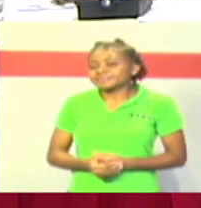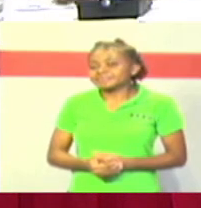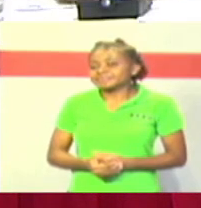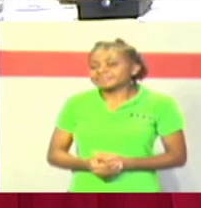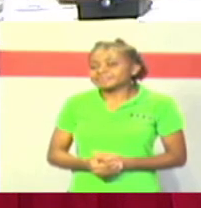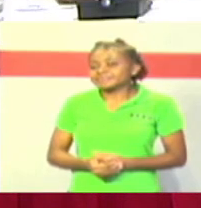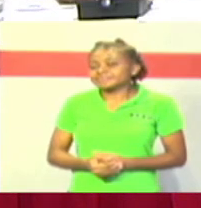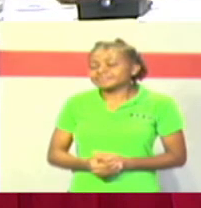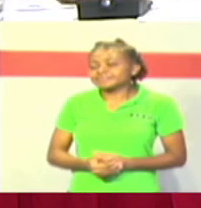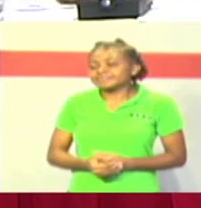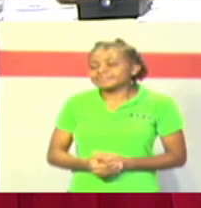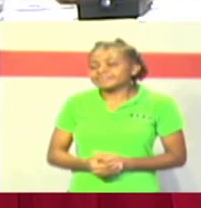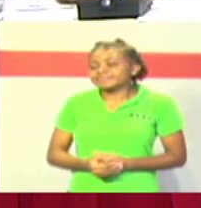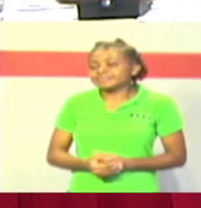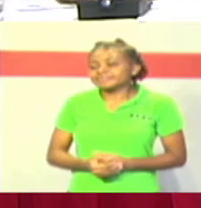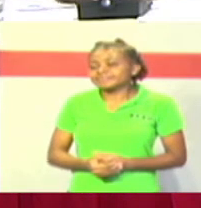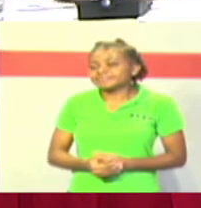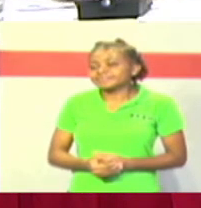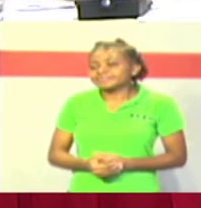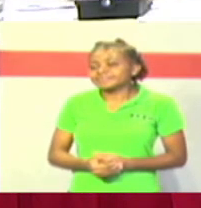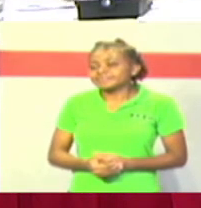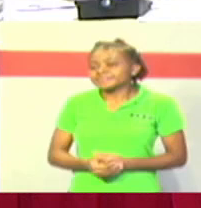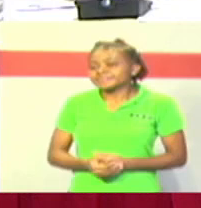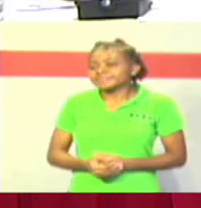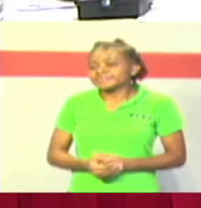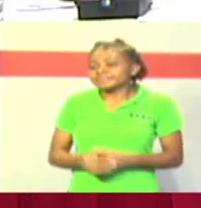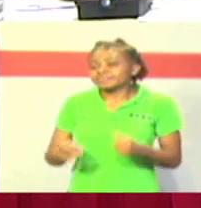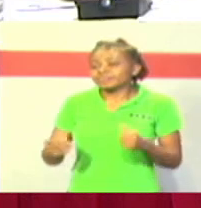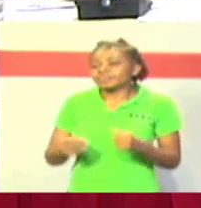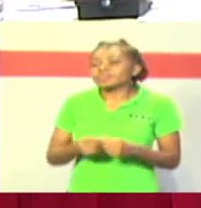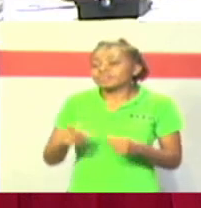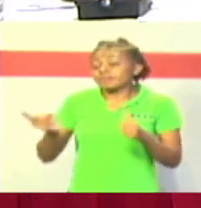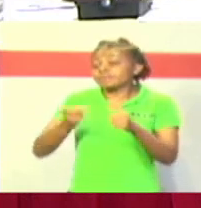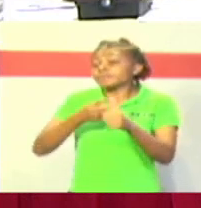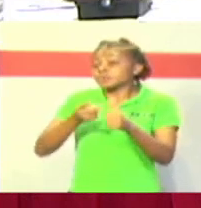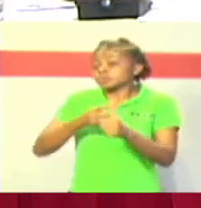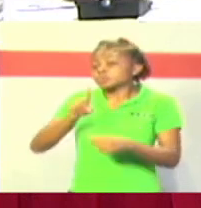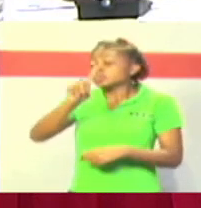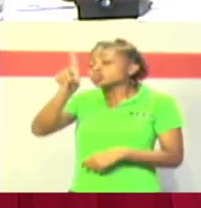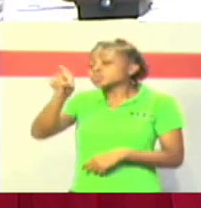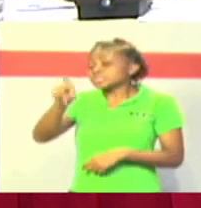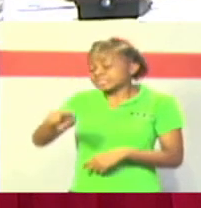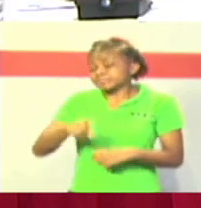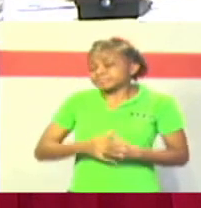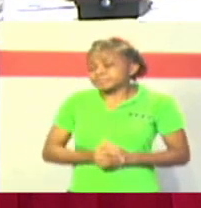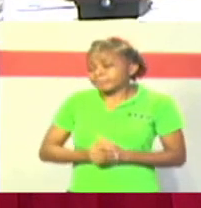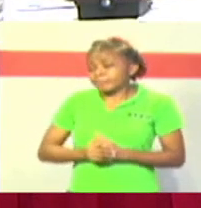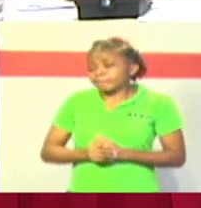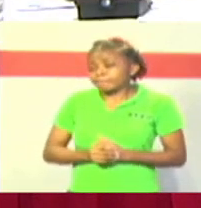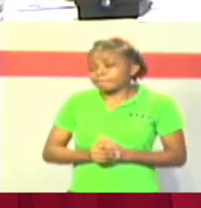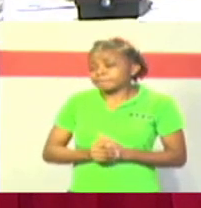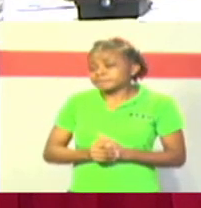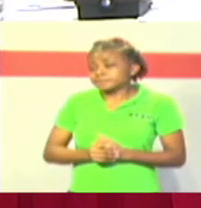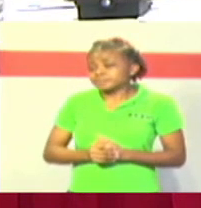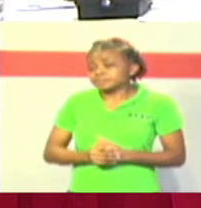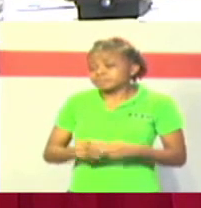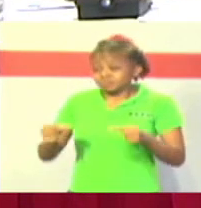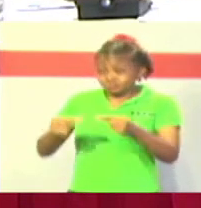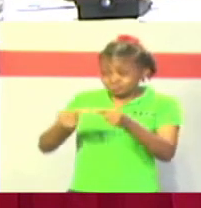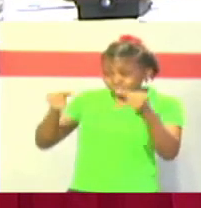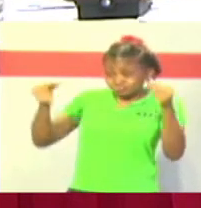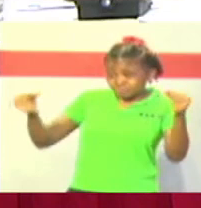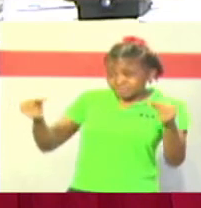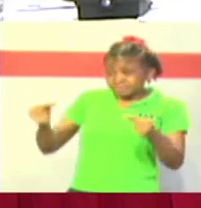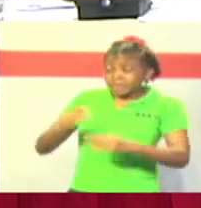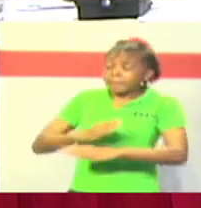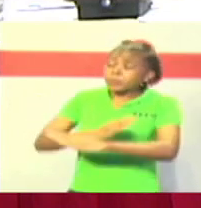questions. We will take our first question this morning from Guardian Media Limited. Hi, morning everyone. Rashad